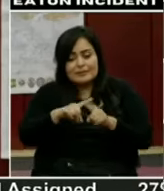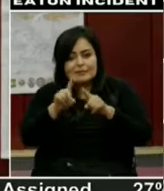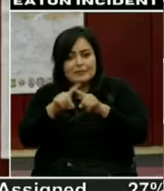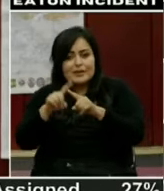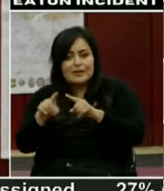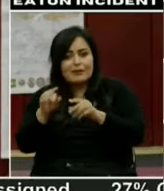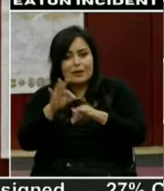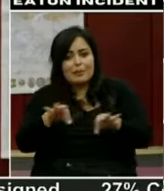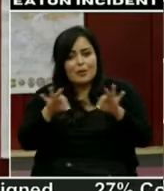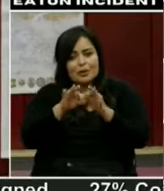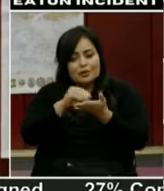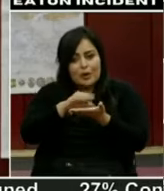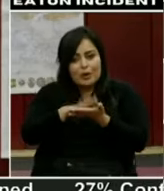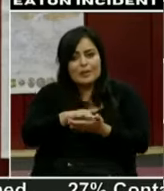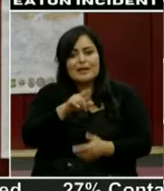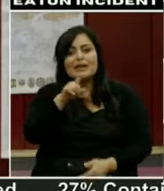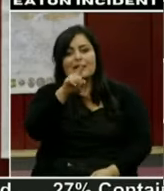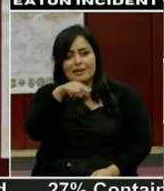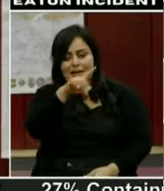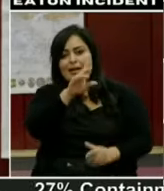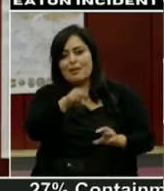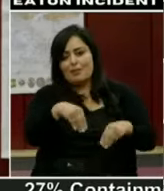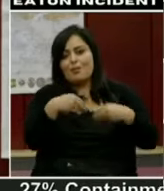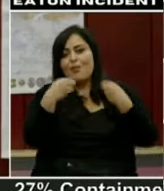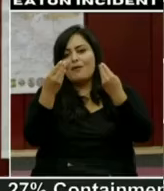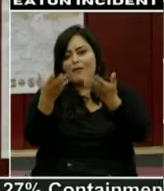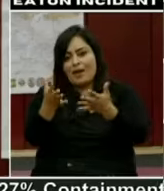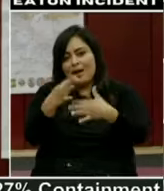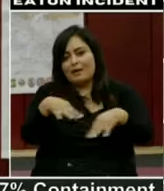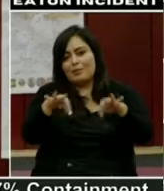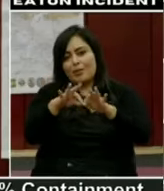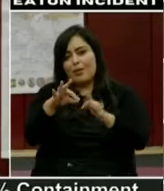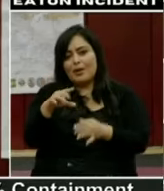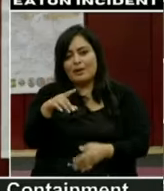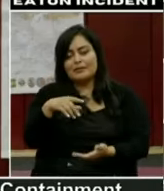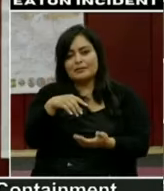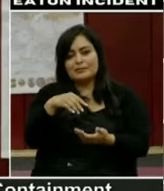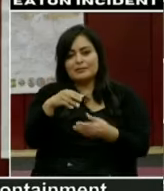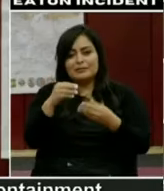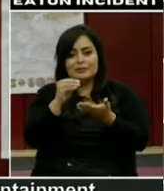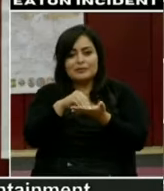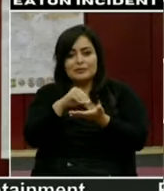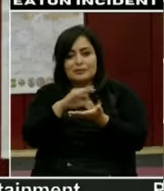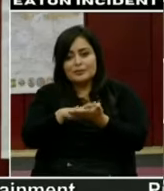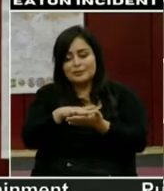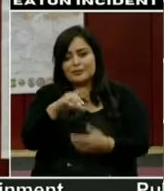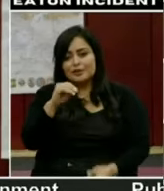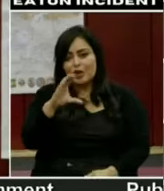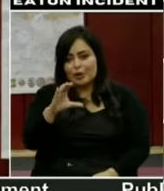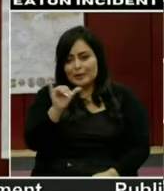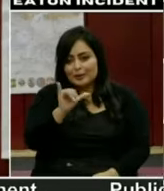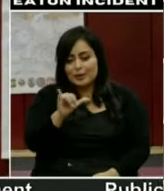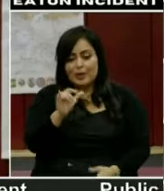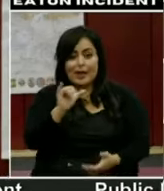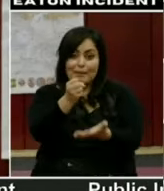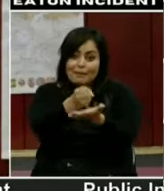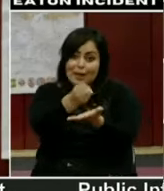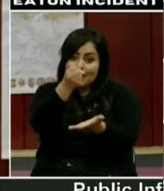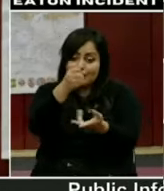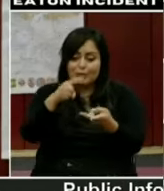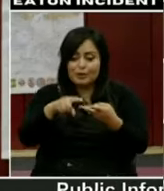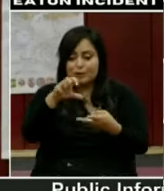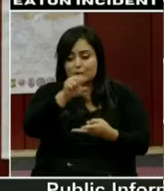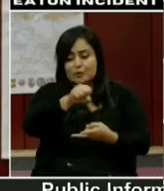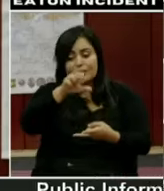provide those documents to you. And in fact, you can even sometimes get these documents like passports and social